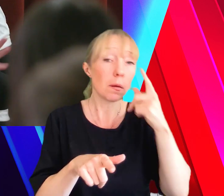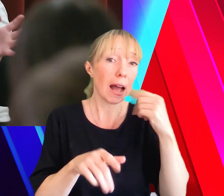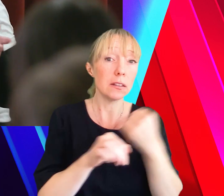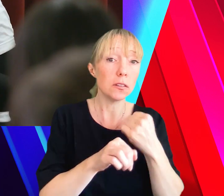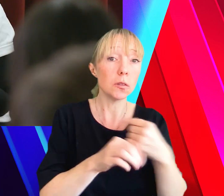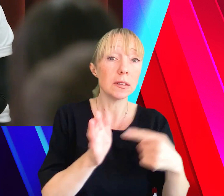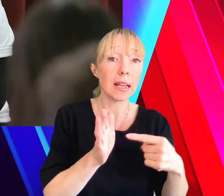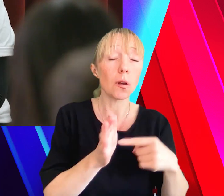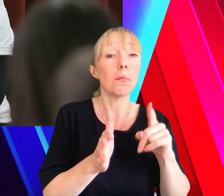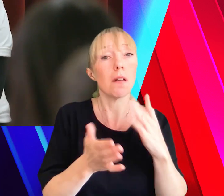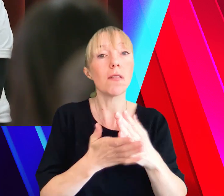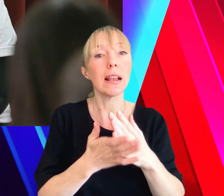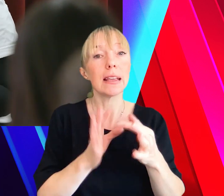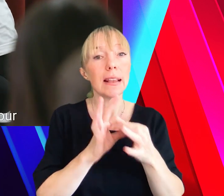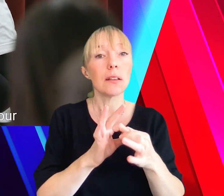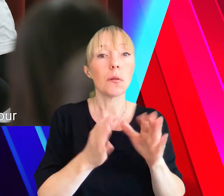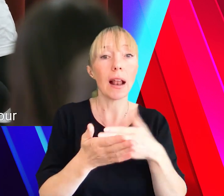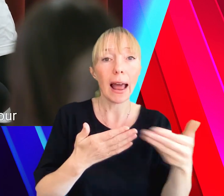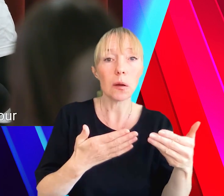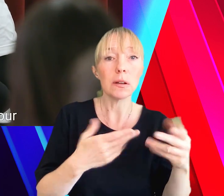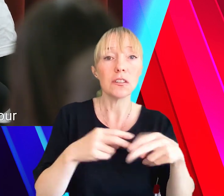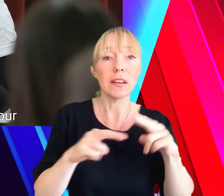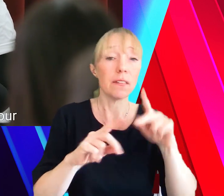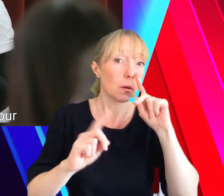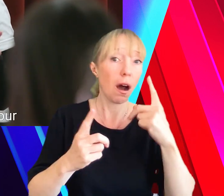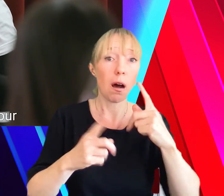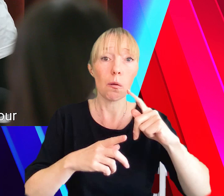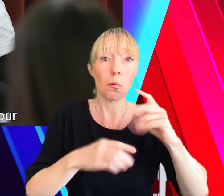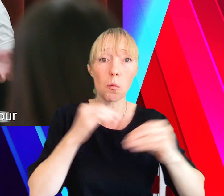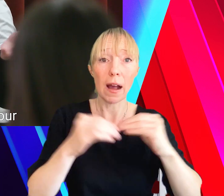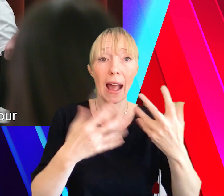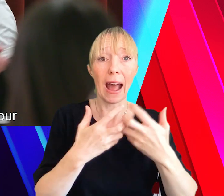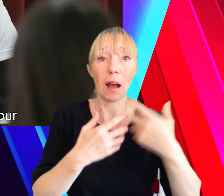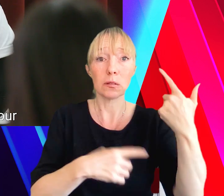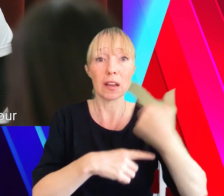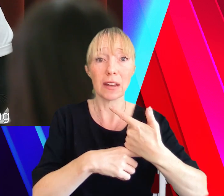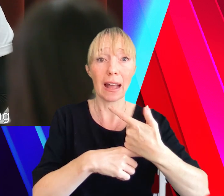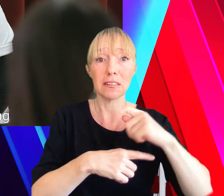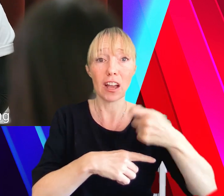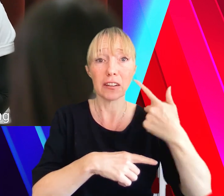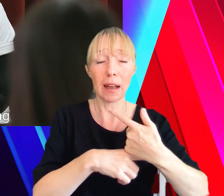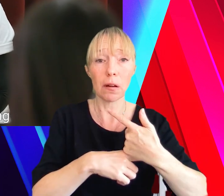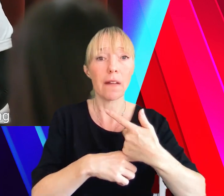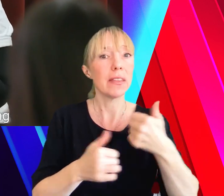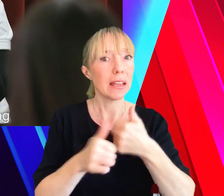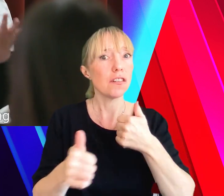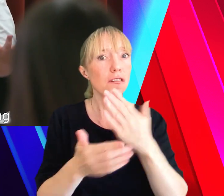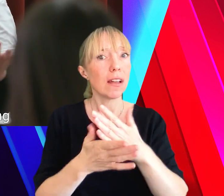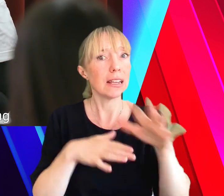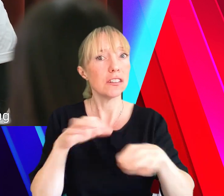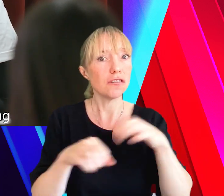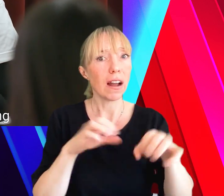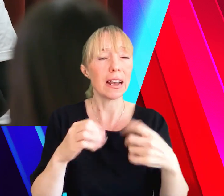know, only young people can do TikTok, but it's about the language and the, you know, if you can't work out how to turn your camera on, do you know what I mean? We've still